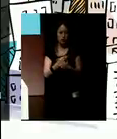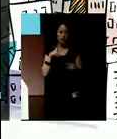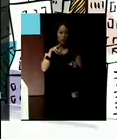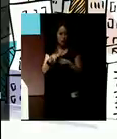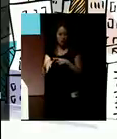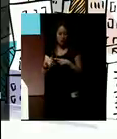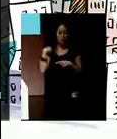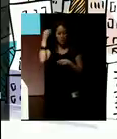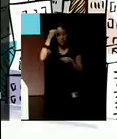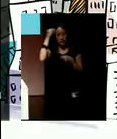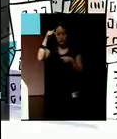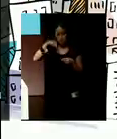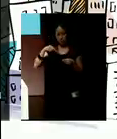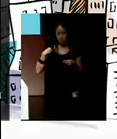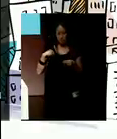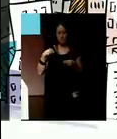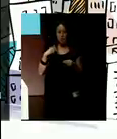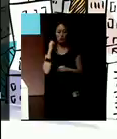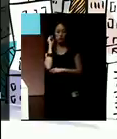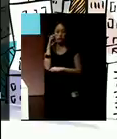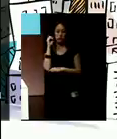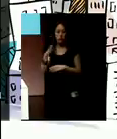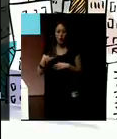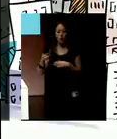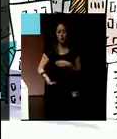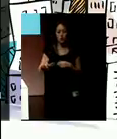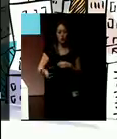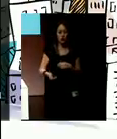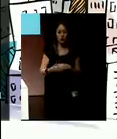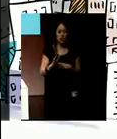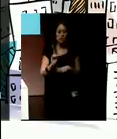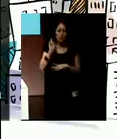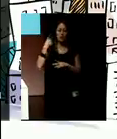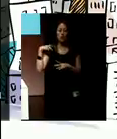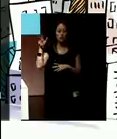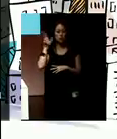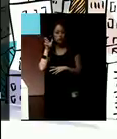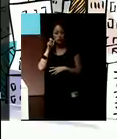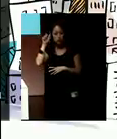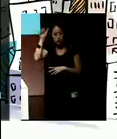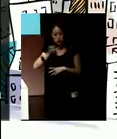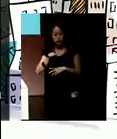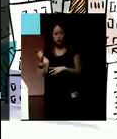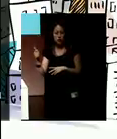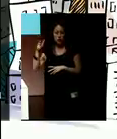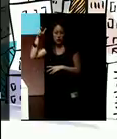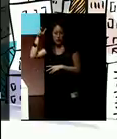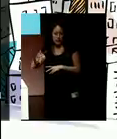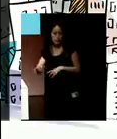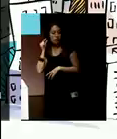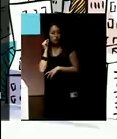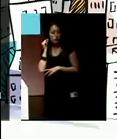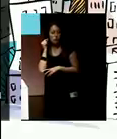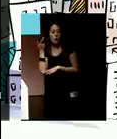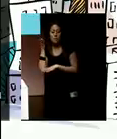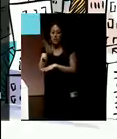strategies. And we have heard the first very good presentation, and we will have 3 more. And